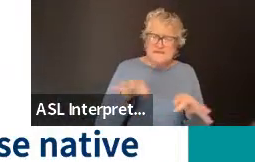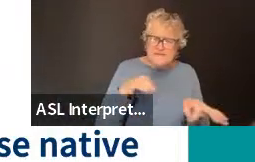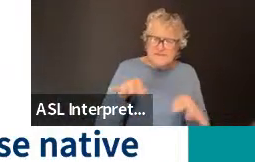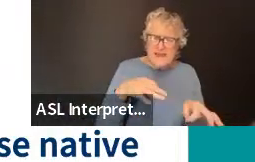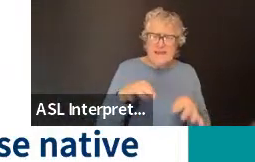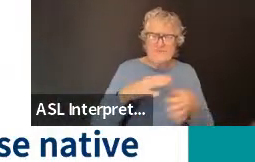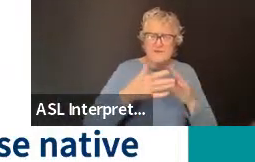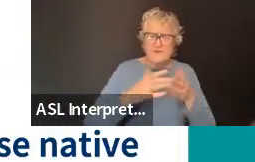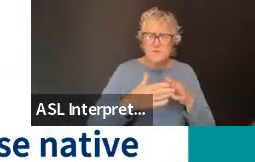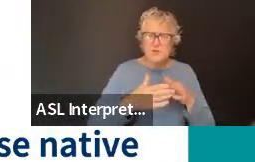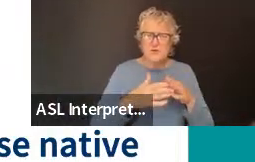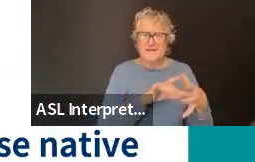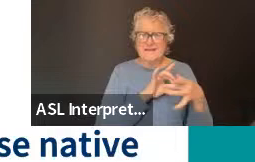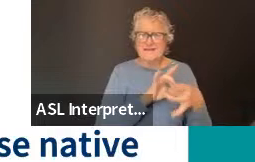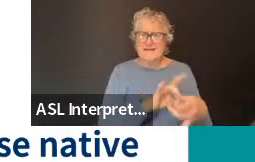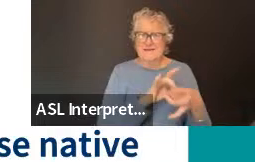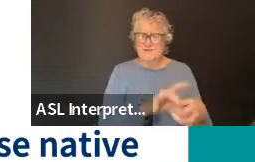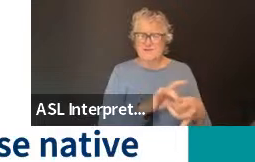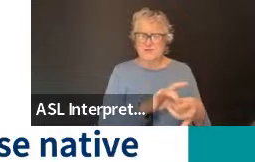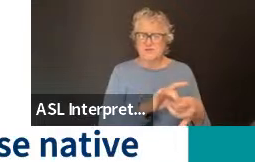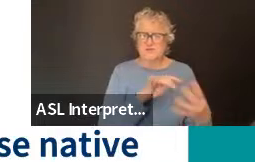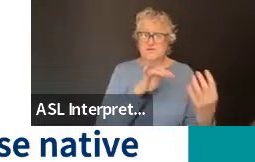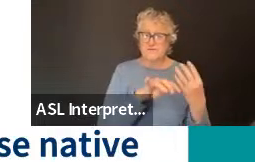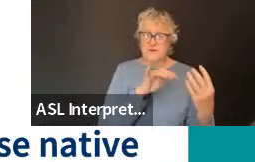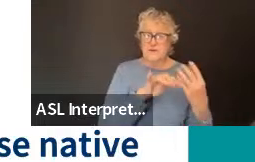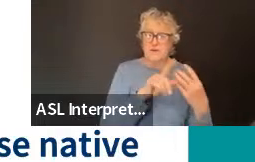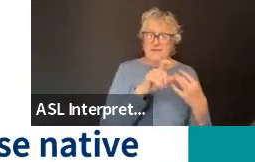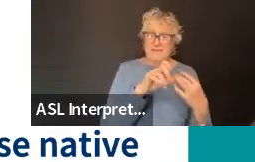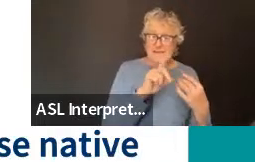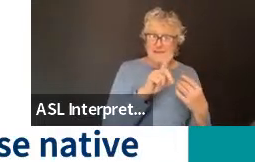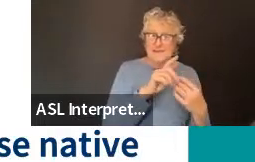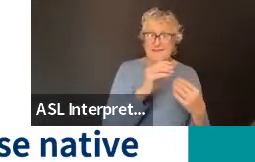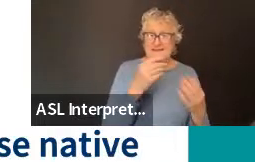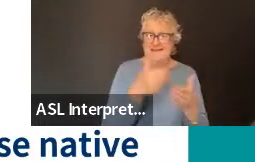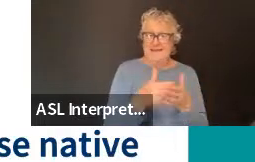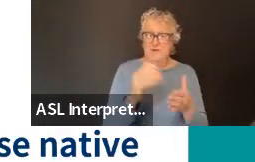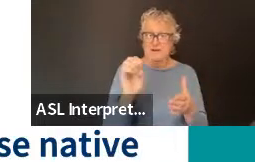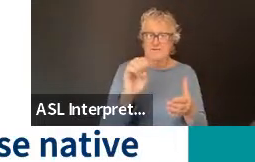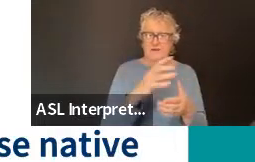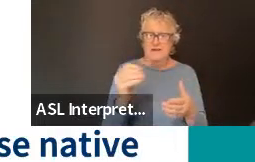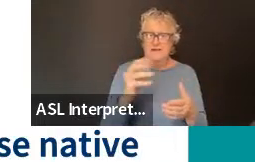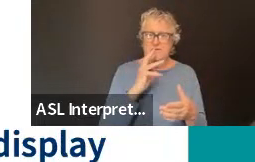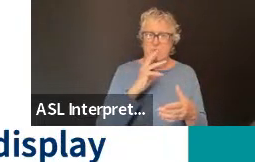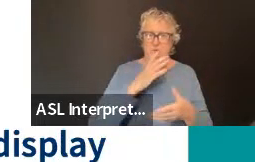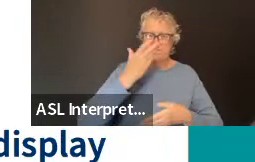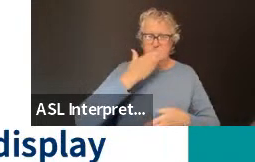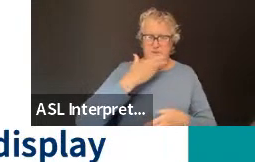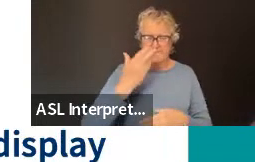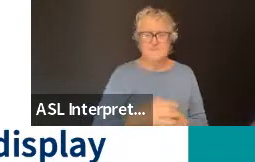Implement east-west connectivity and accessibility within the program area. Next slide, please.